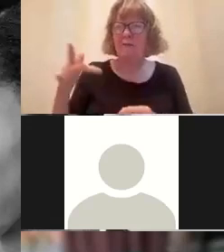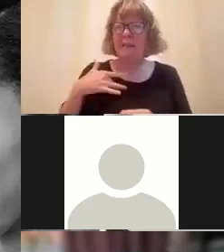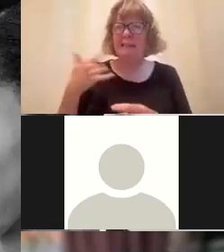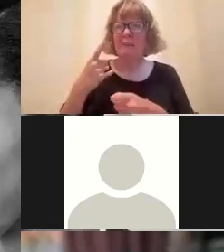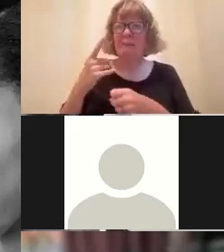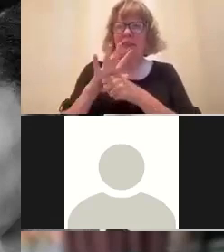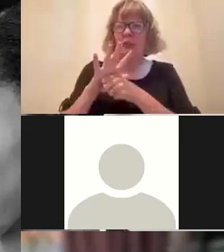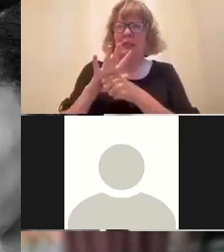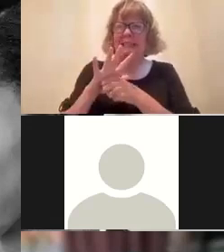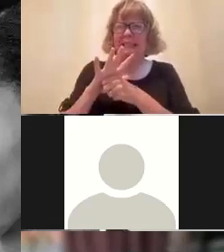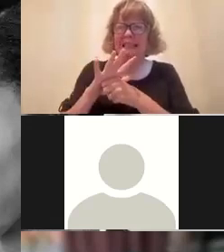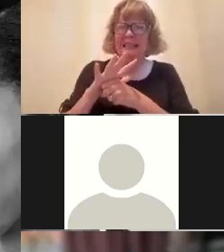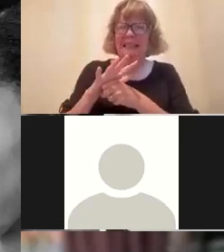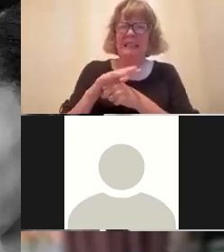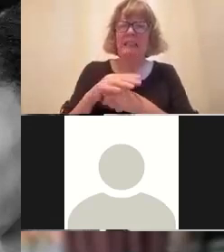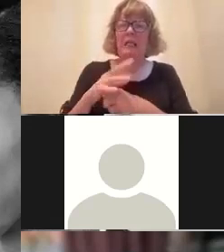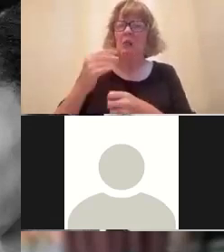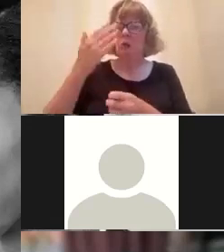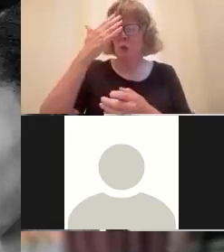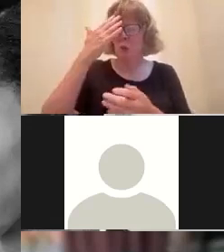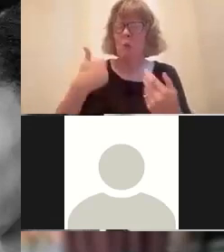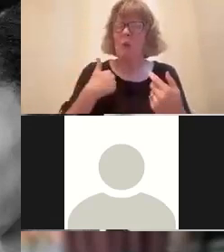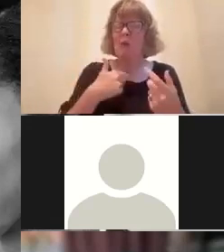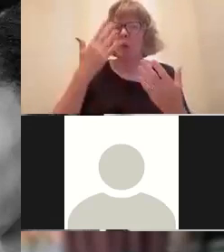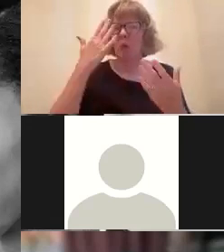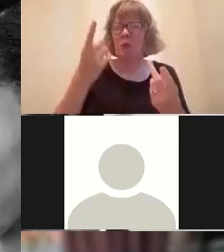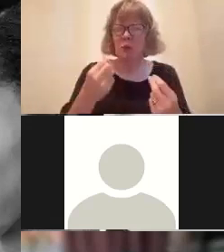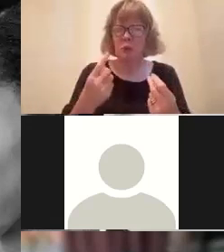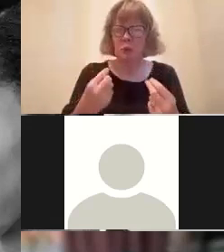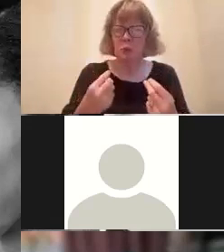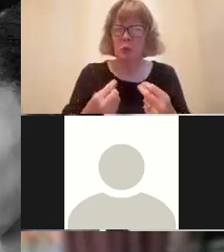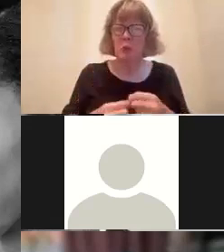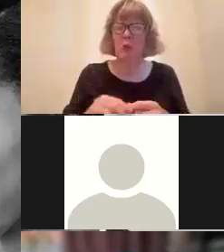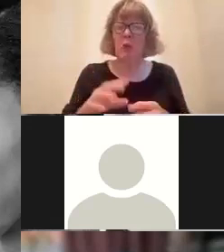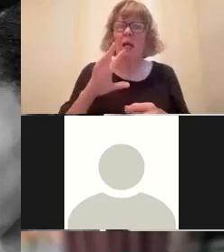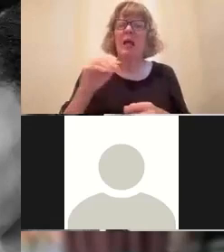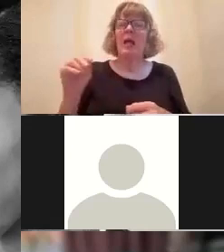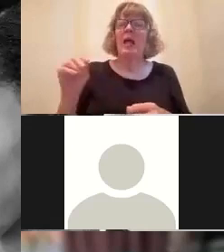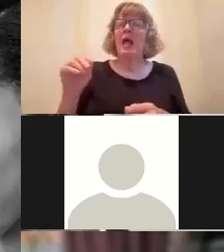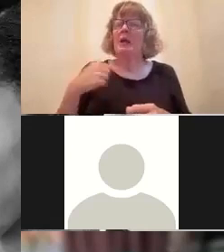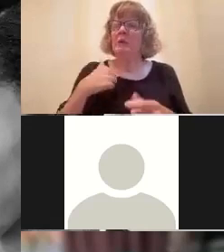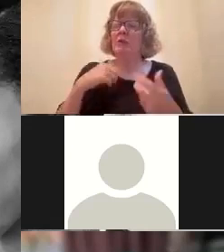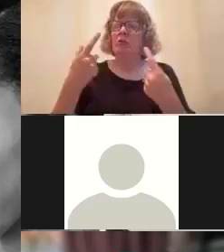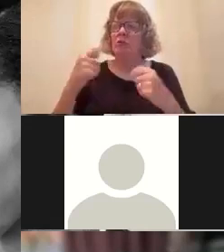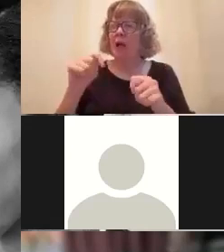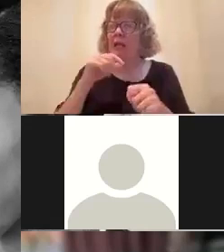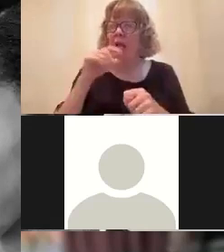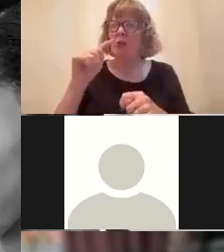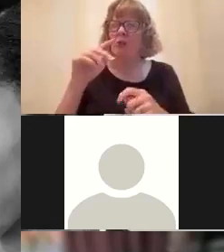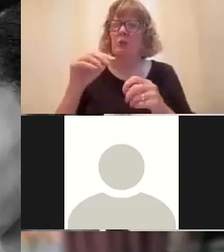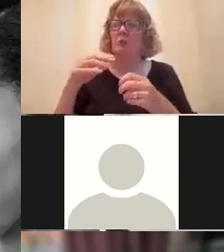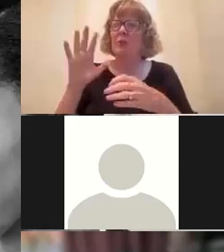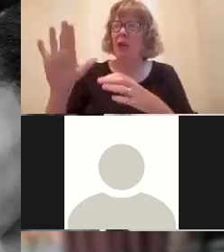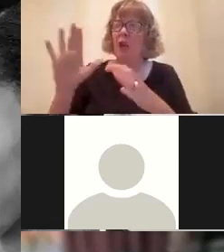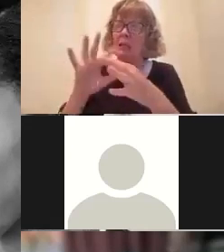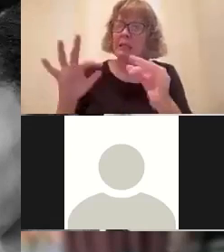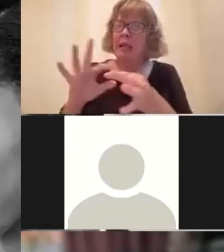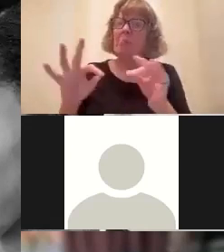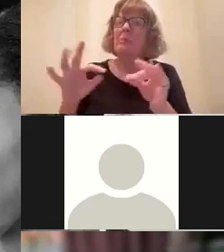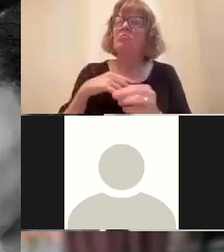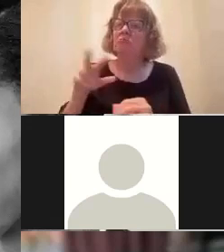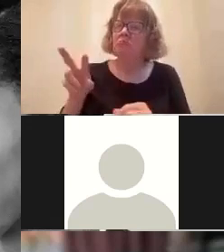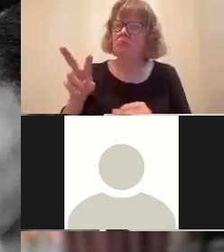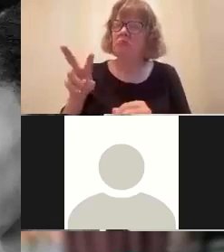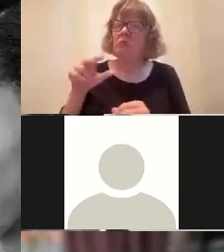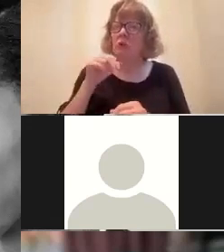respond. We need to normalize the client's reactions or statements without overgeneralizing. And learn